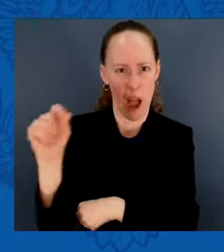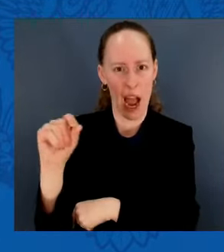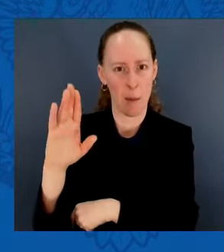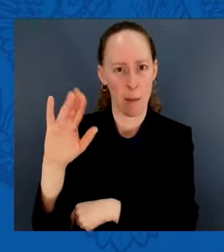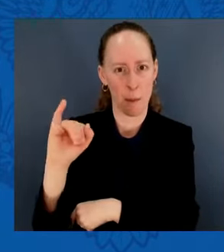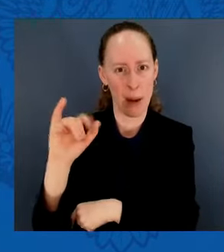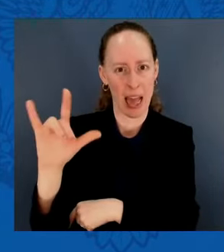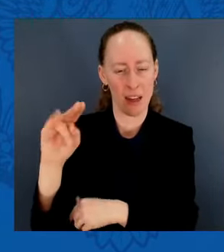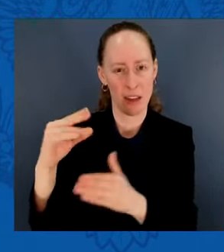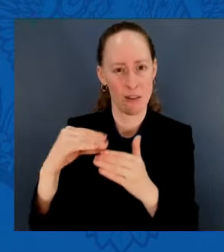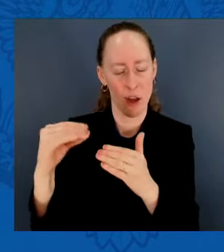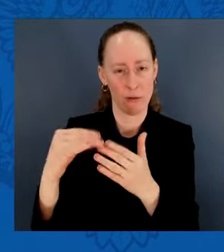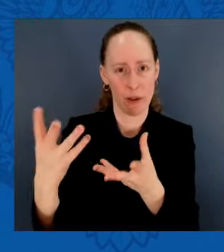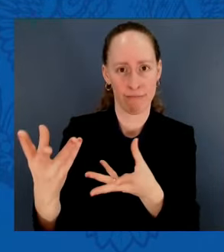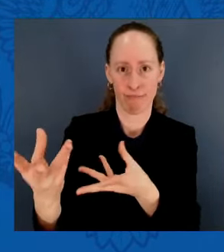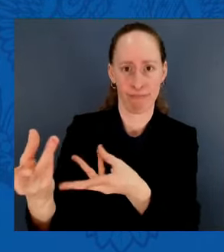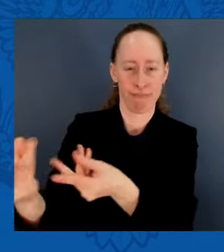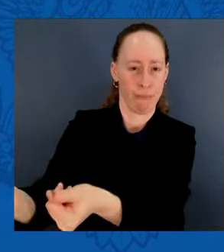Folks at home,